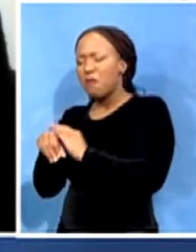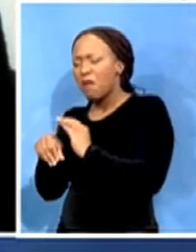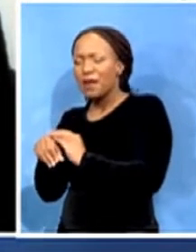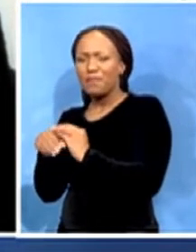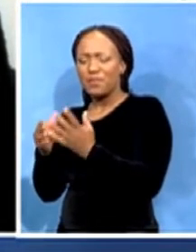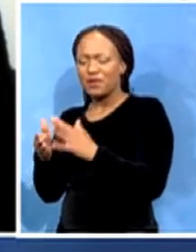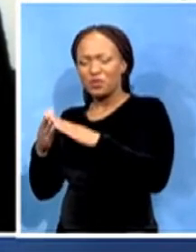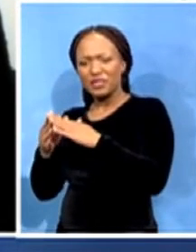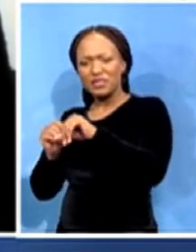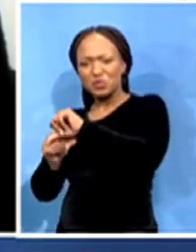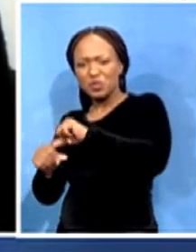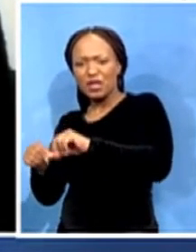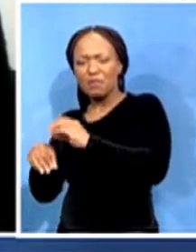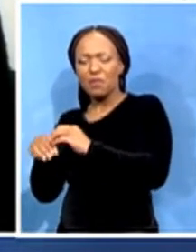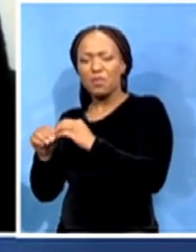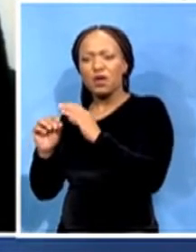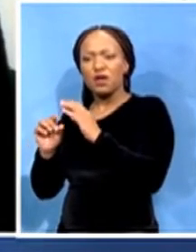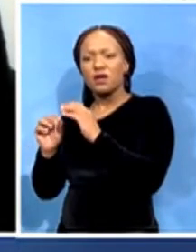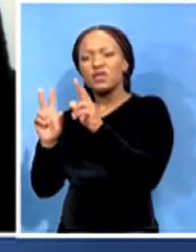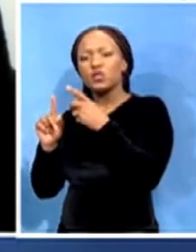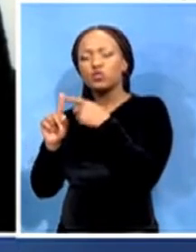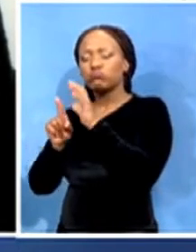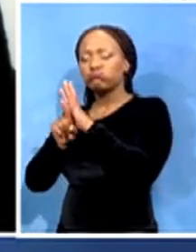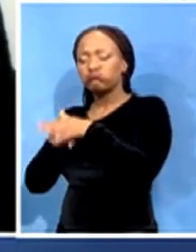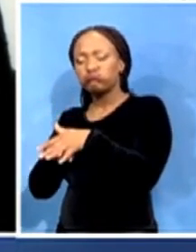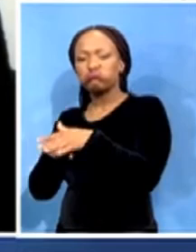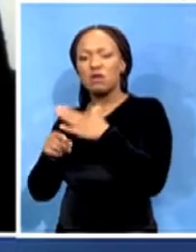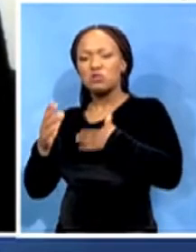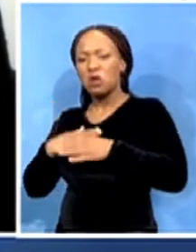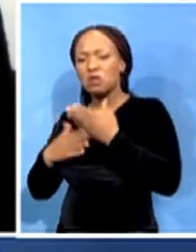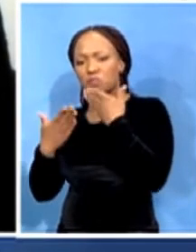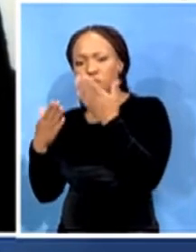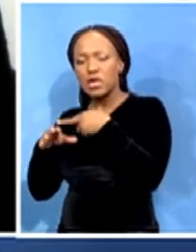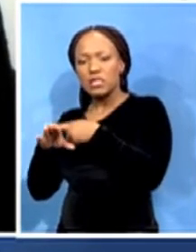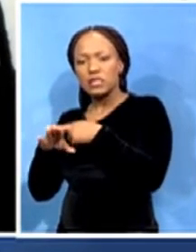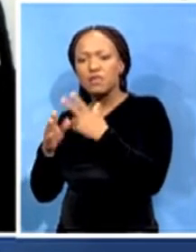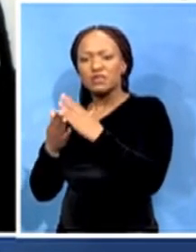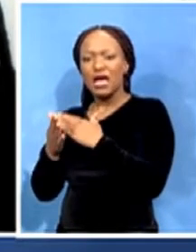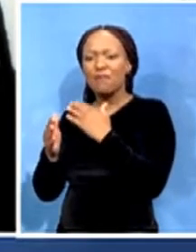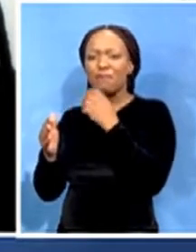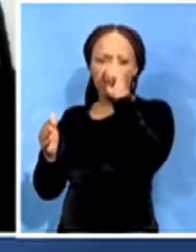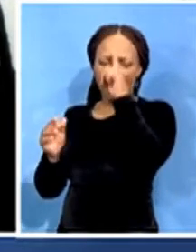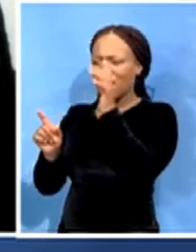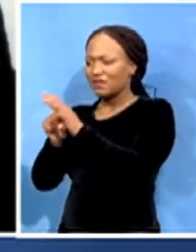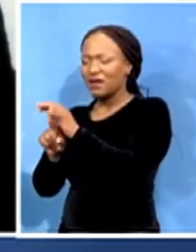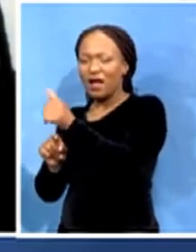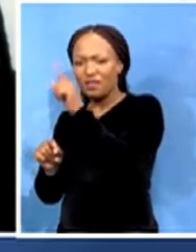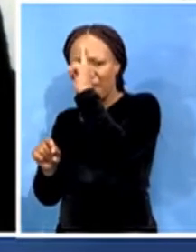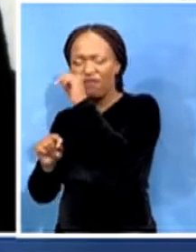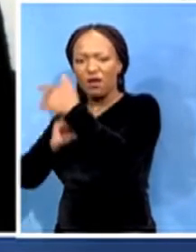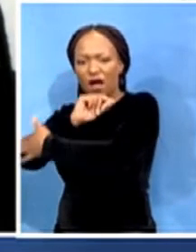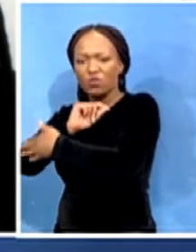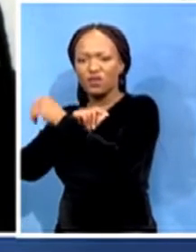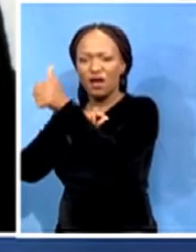discrimination, intolerance, racism, xenophobia, etc., etc. There's recourse in that Constitution.